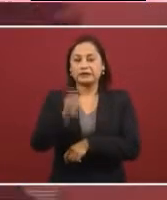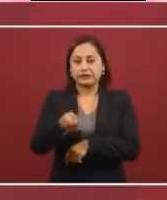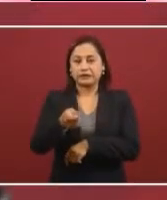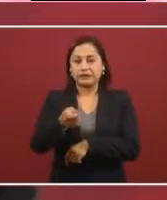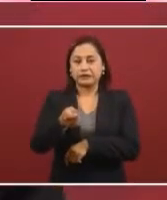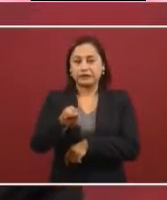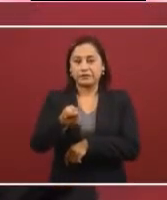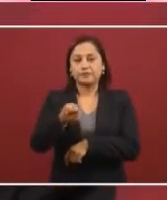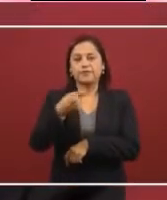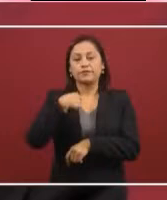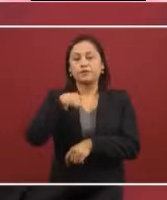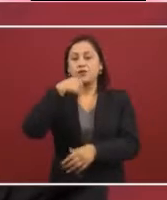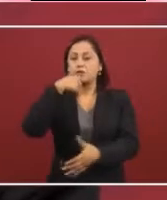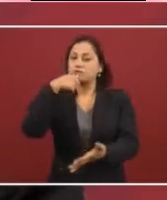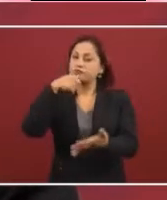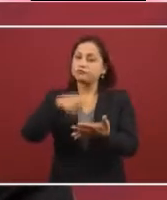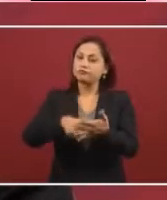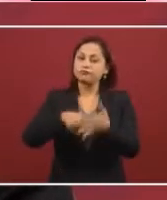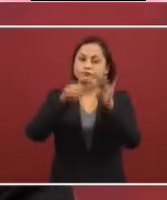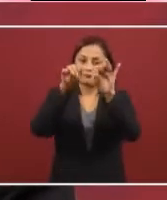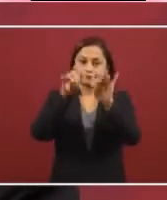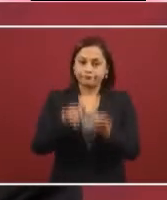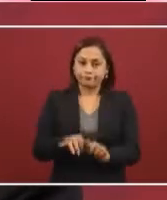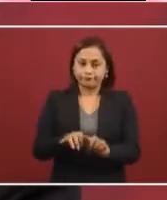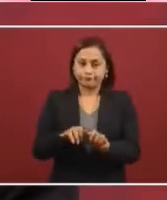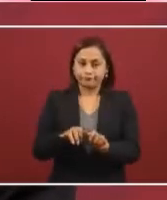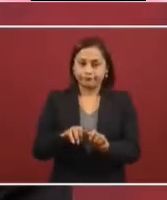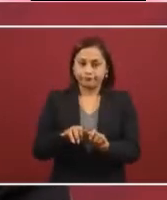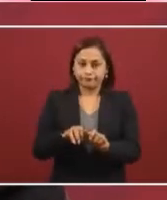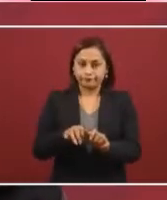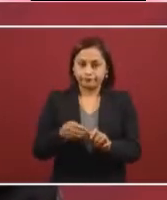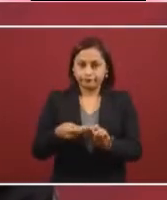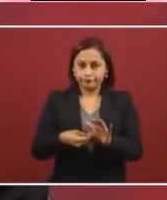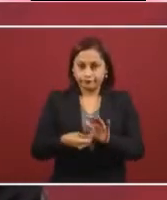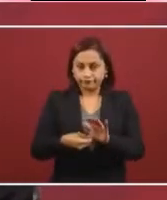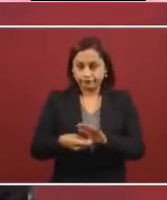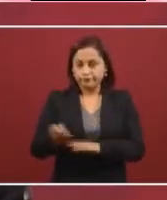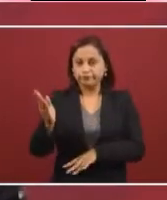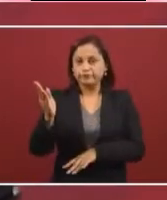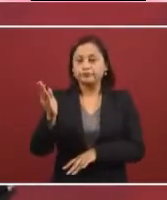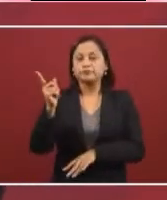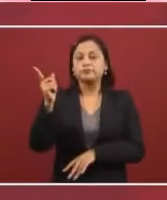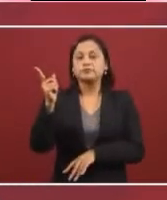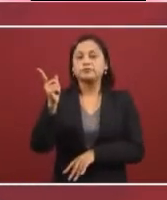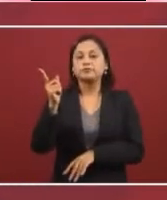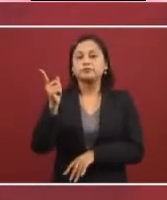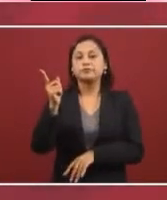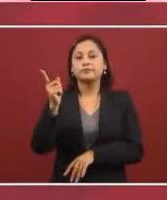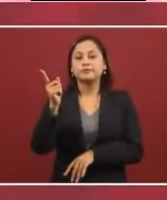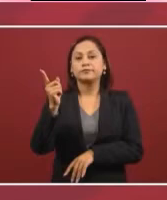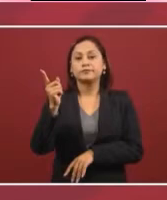that in a respectful manner I was going to send a letter to the president